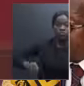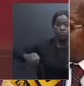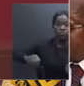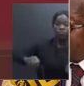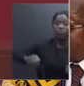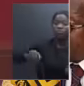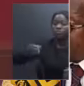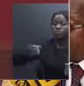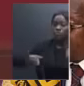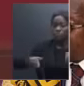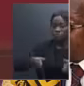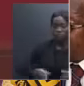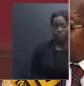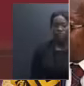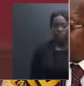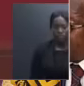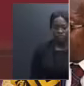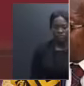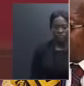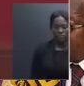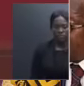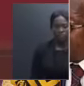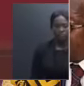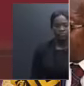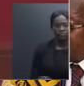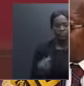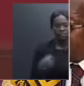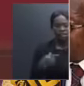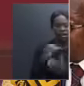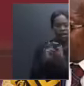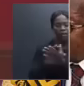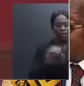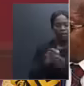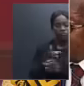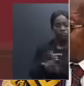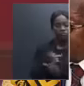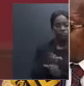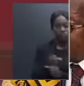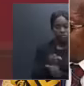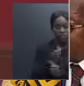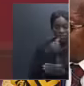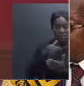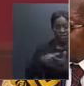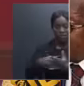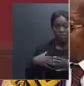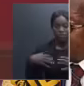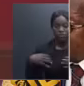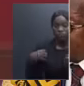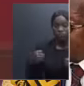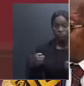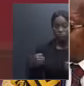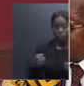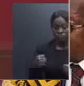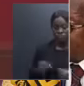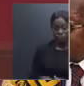I hope this finds you in good health and spirits.